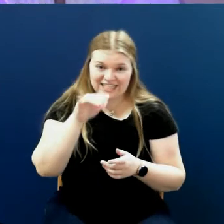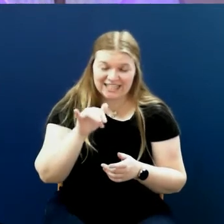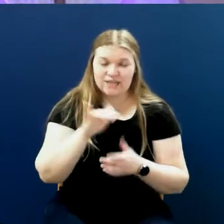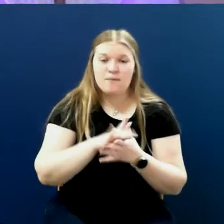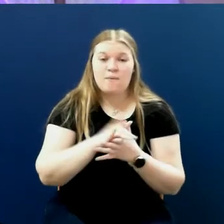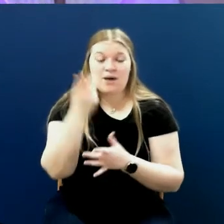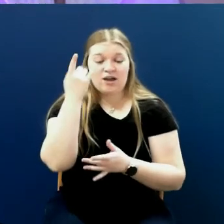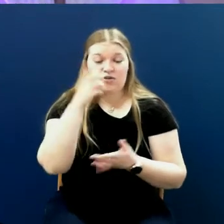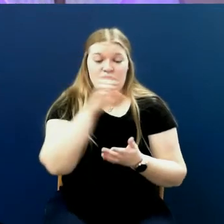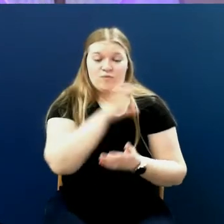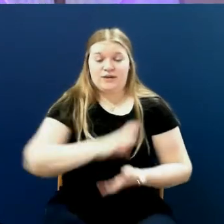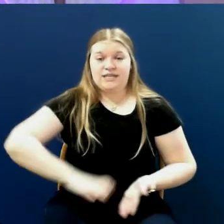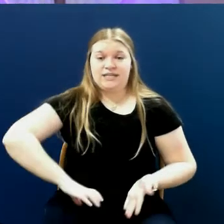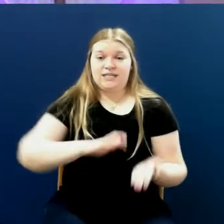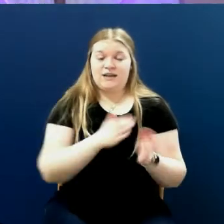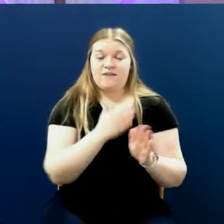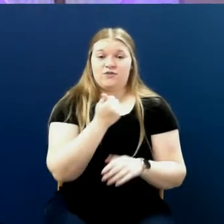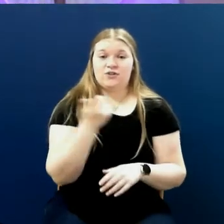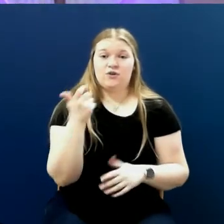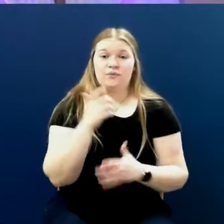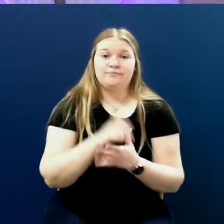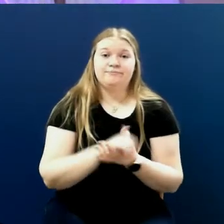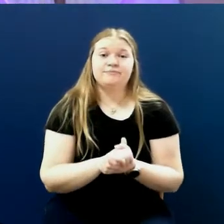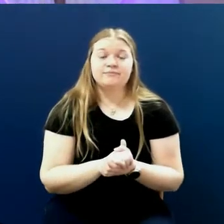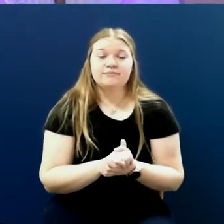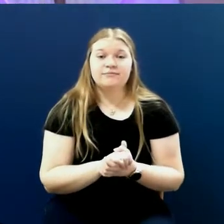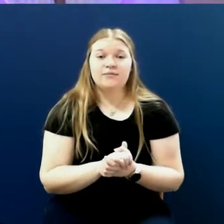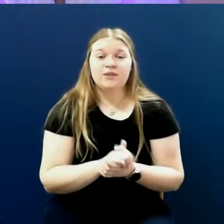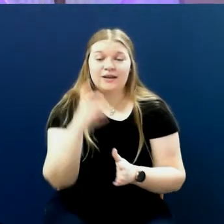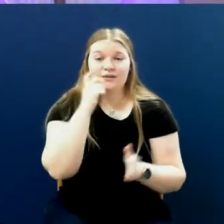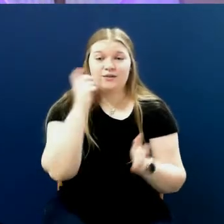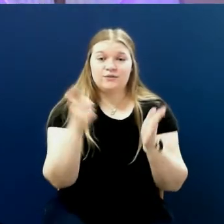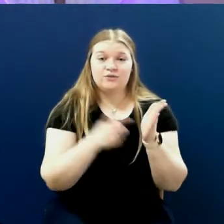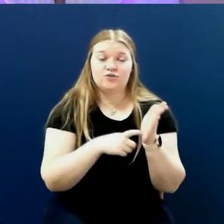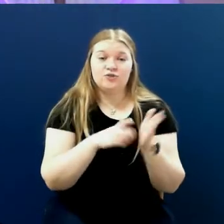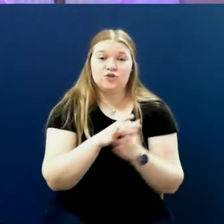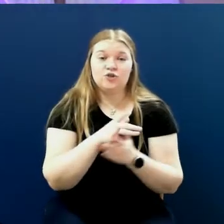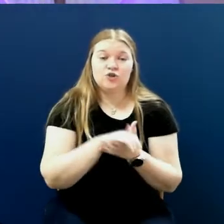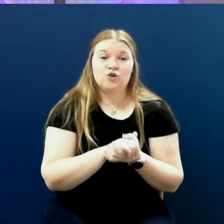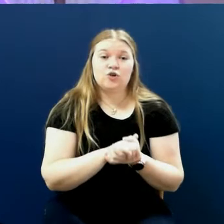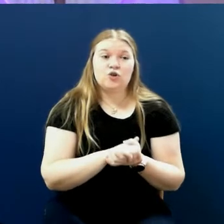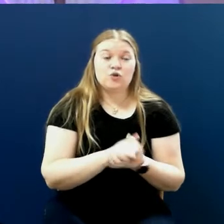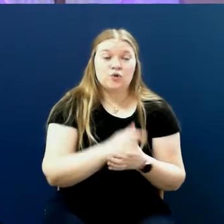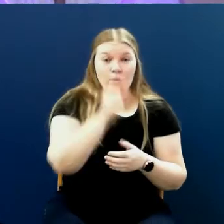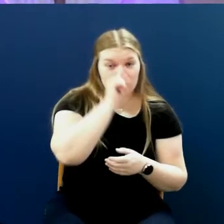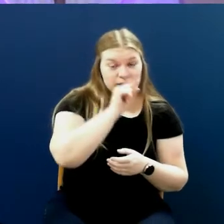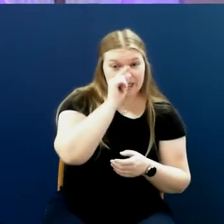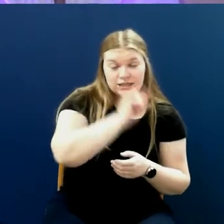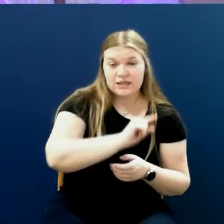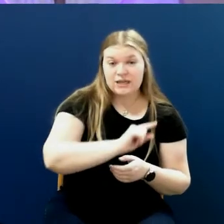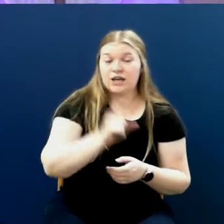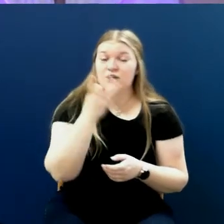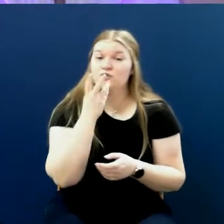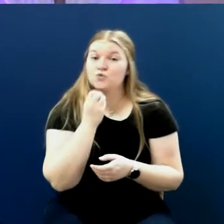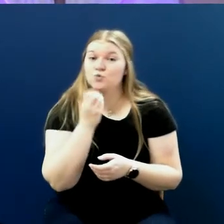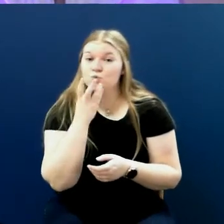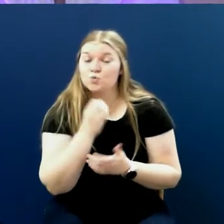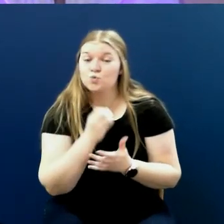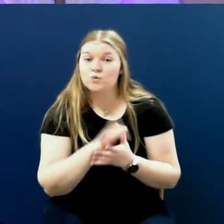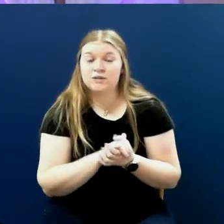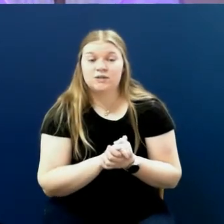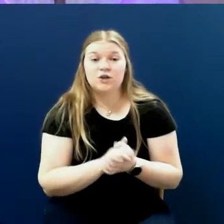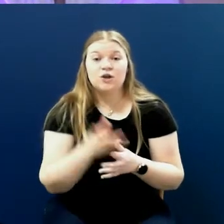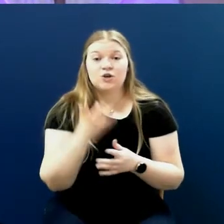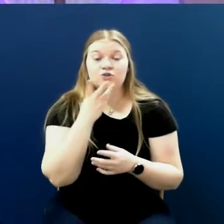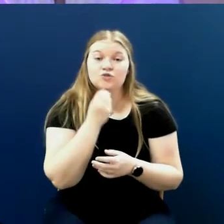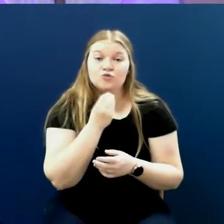Christ died for us all. Now notice, Greek and Jew was a religious distinction. Jews were